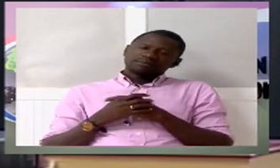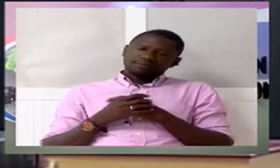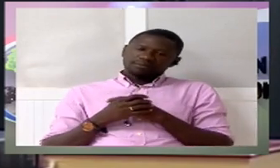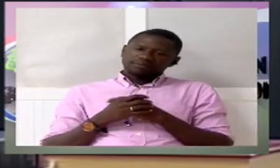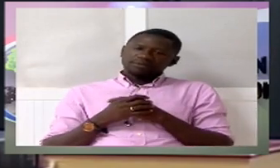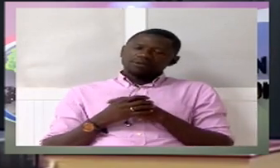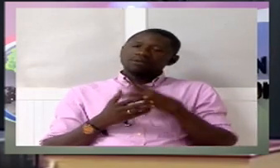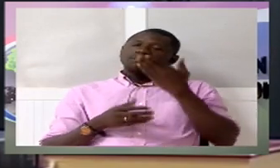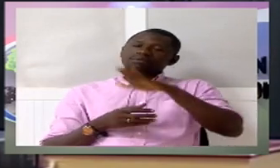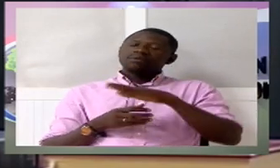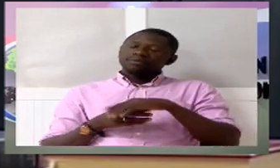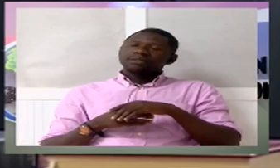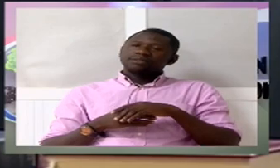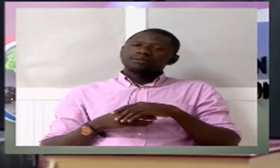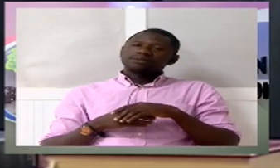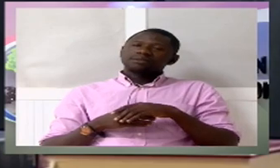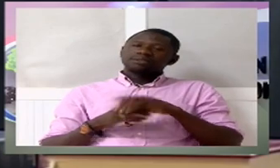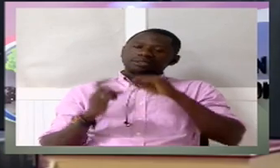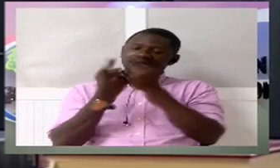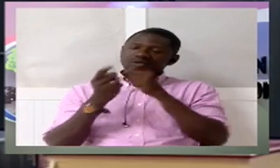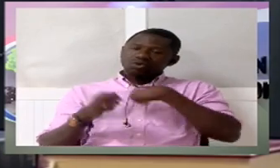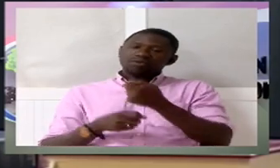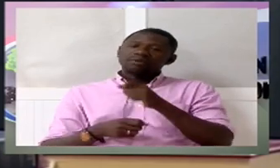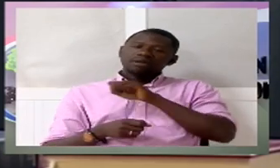from the inheritance of their late